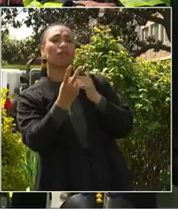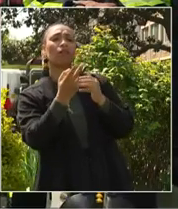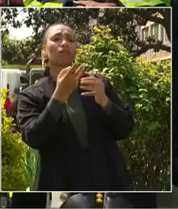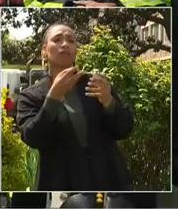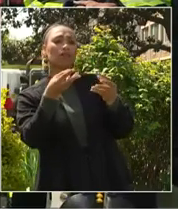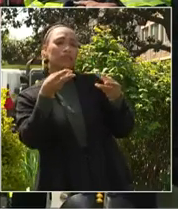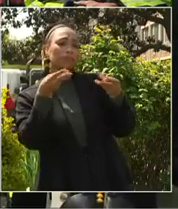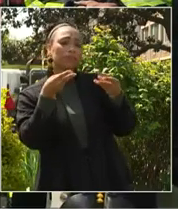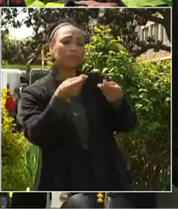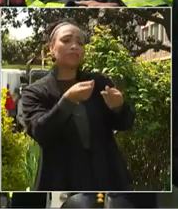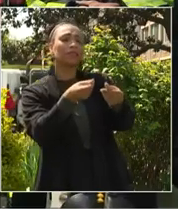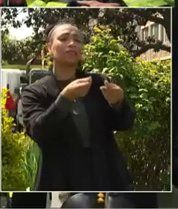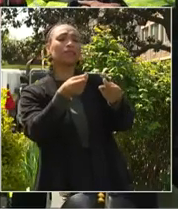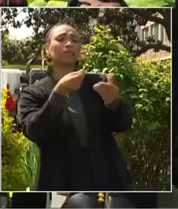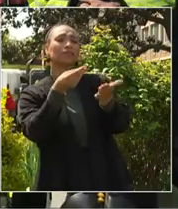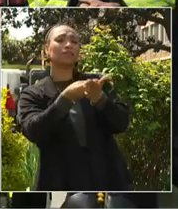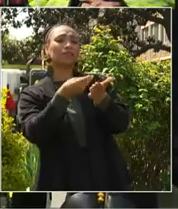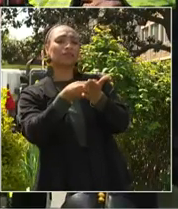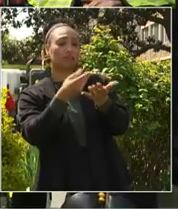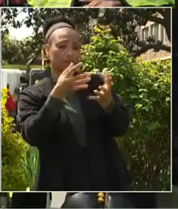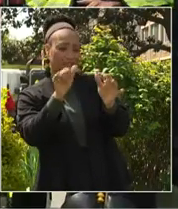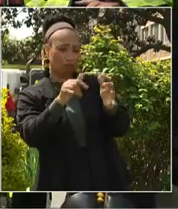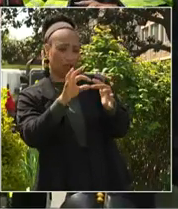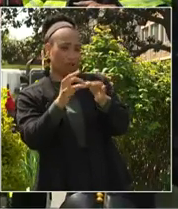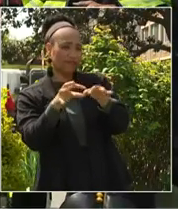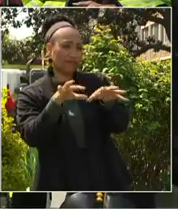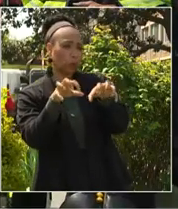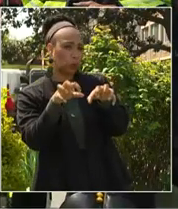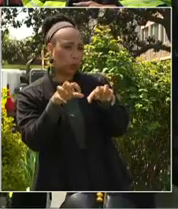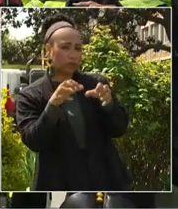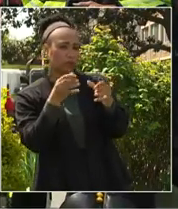I don't want to right now